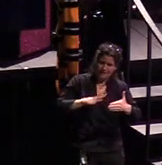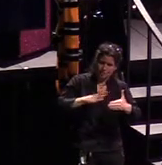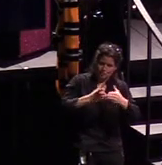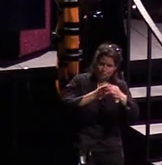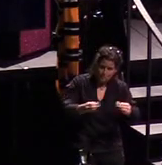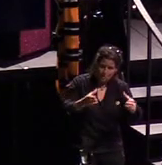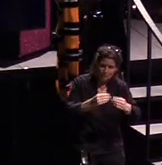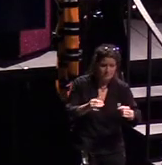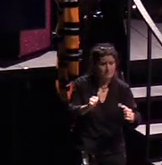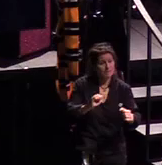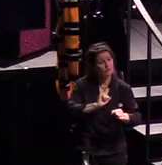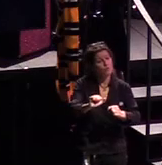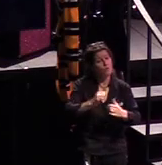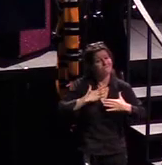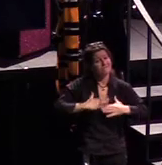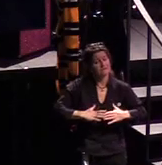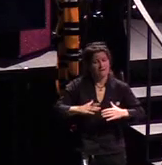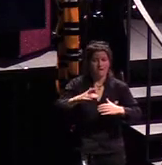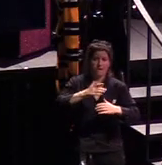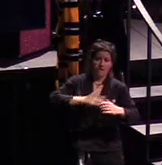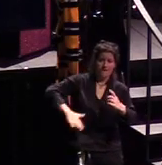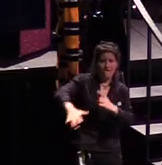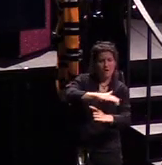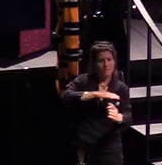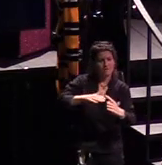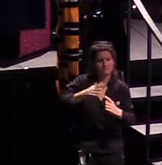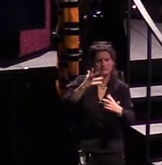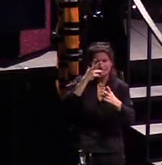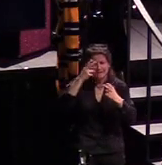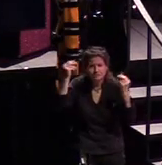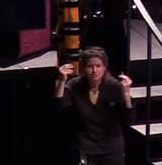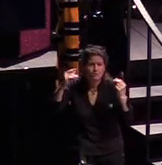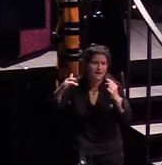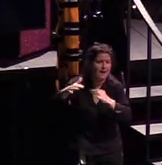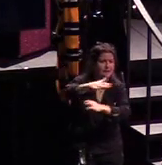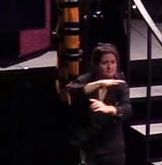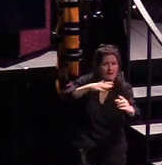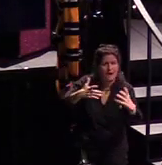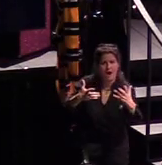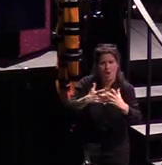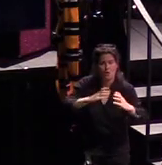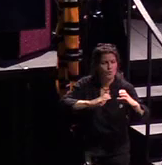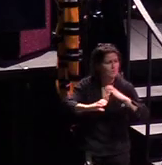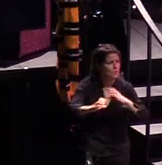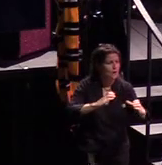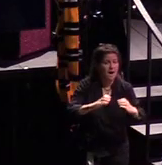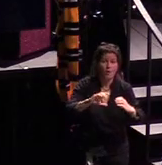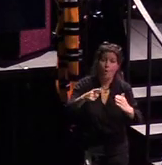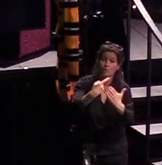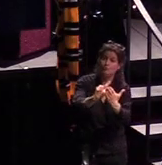adjusting the physical environment the sensory landscape the way we communicate all the rules